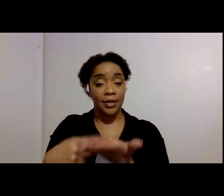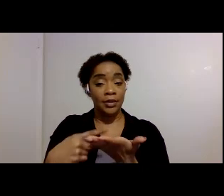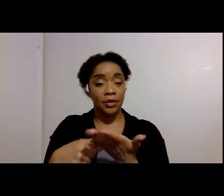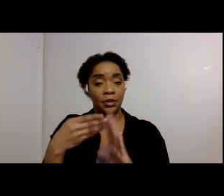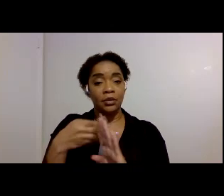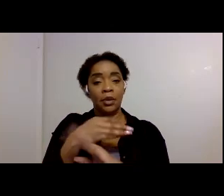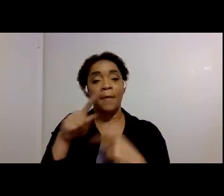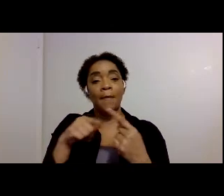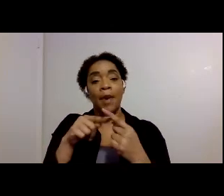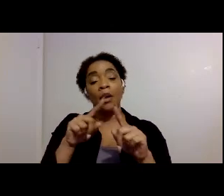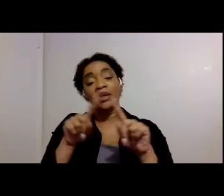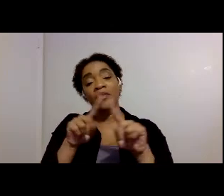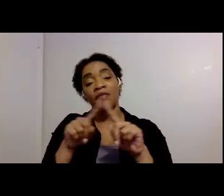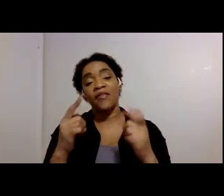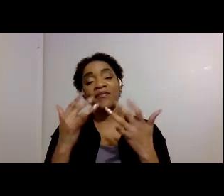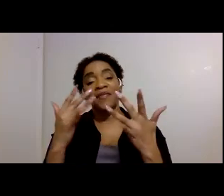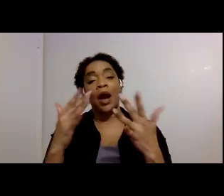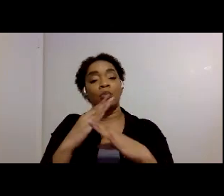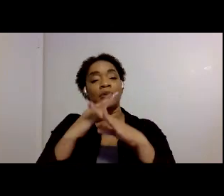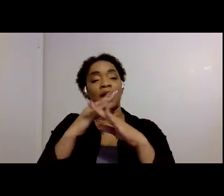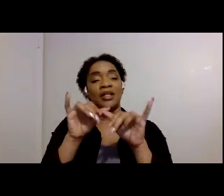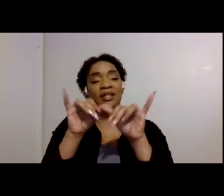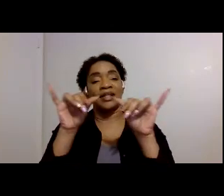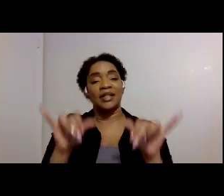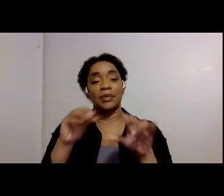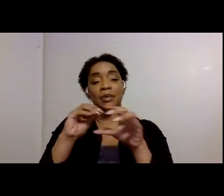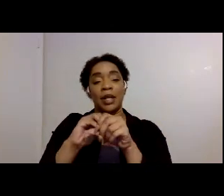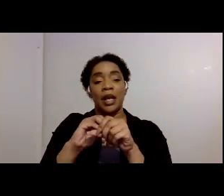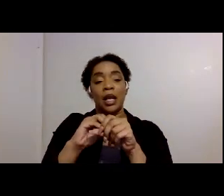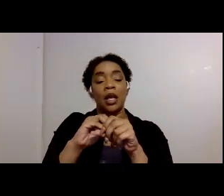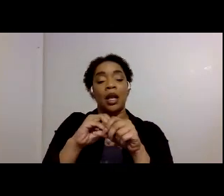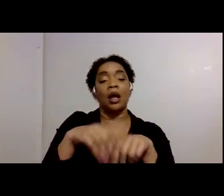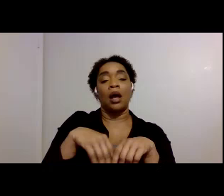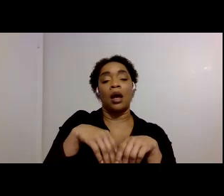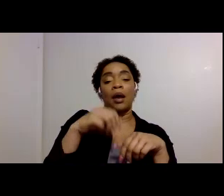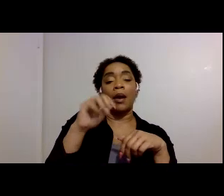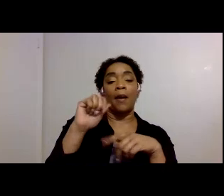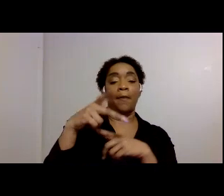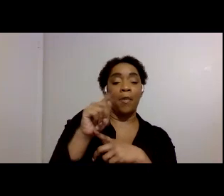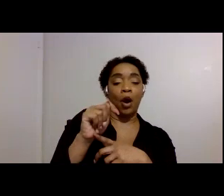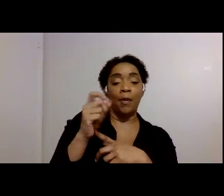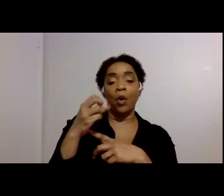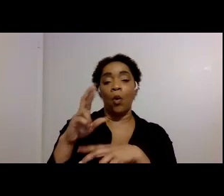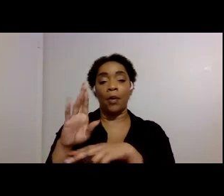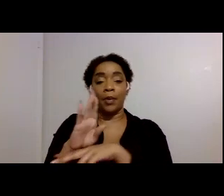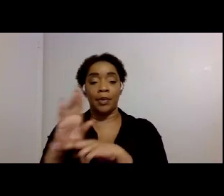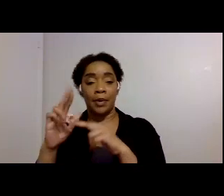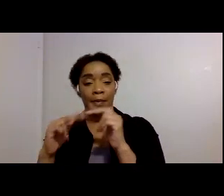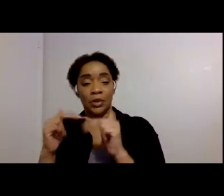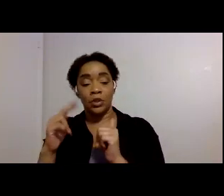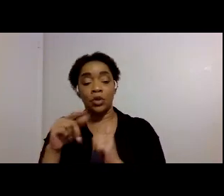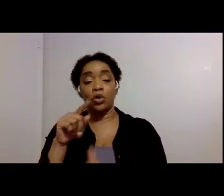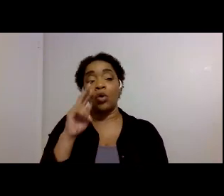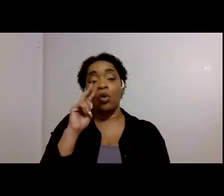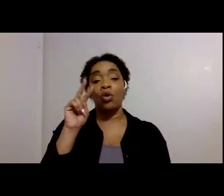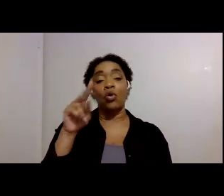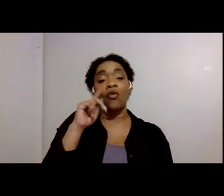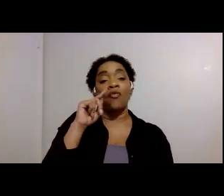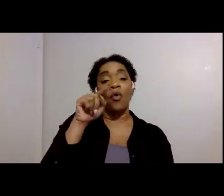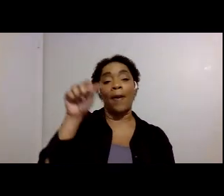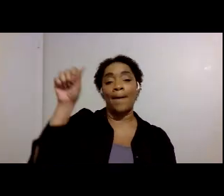systems in a commercial building or apartment building. So when you go back, just kind of look for at the top left, that's a pull station. Those are